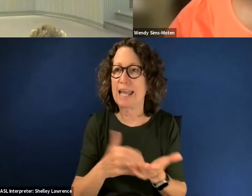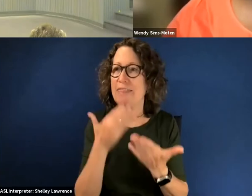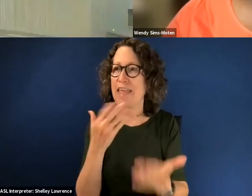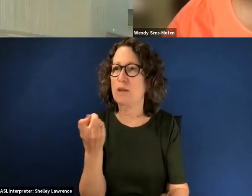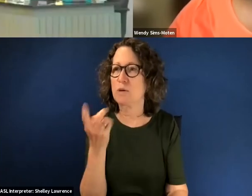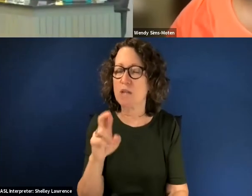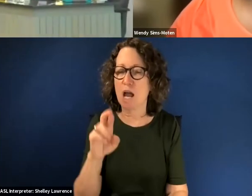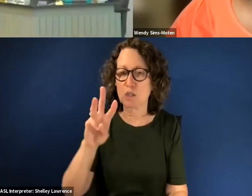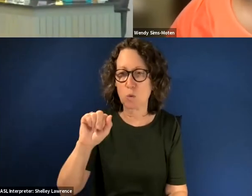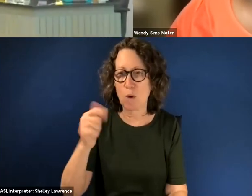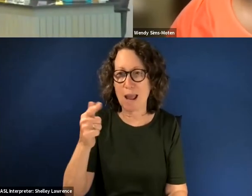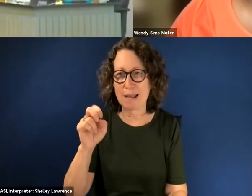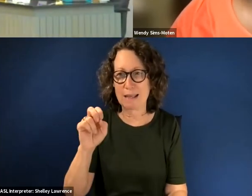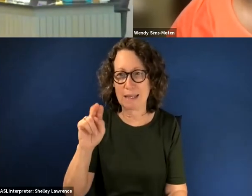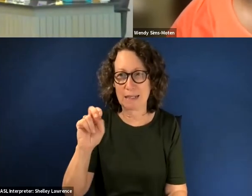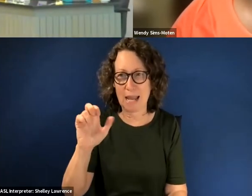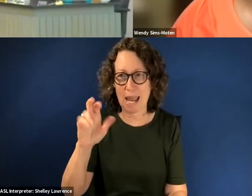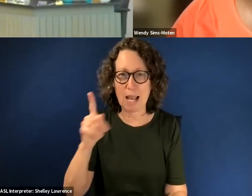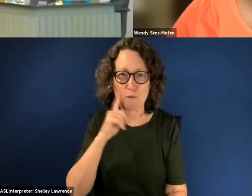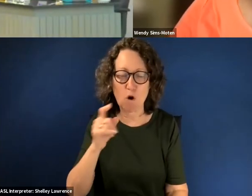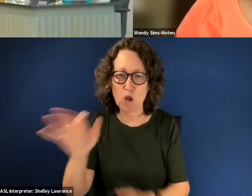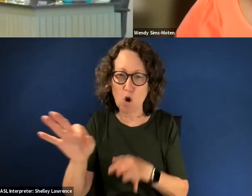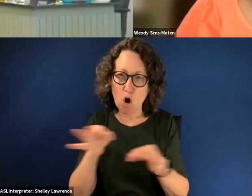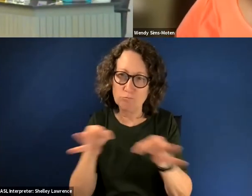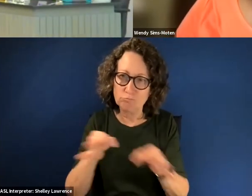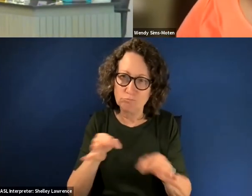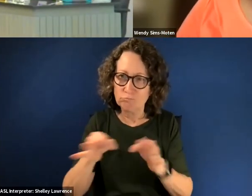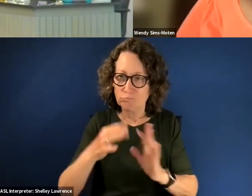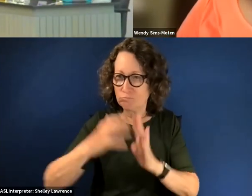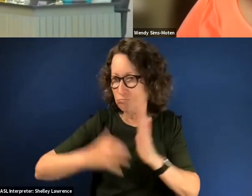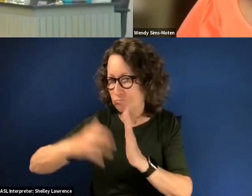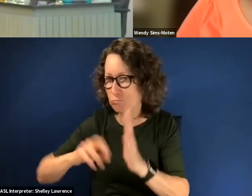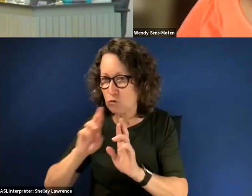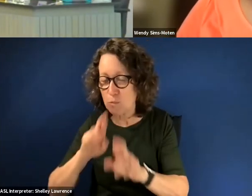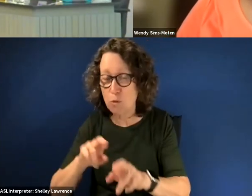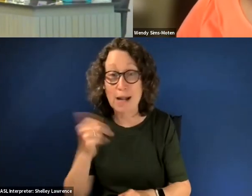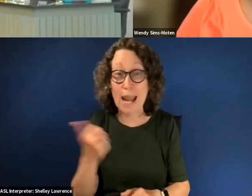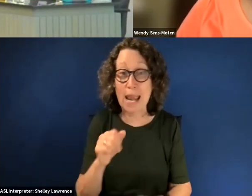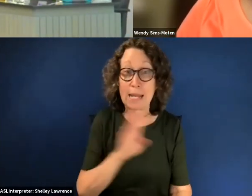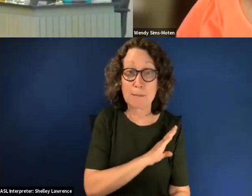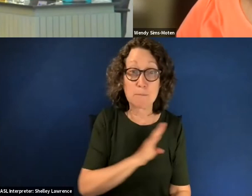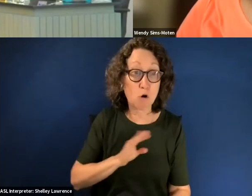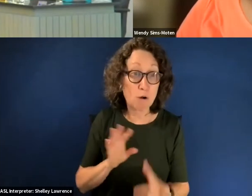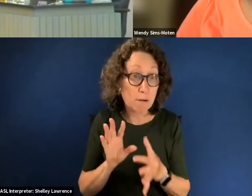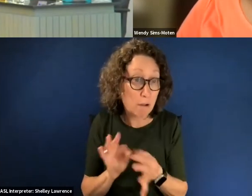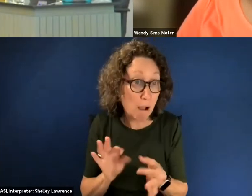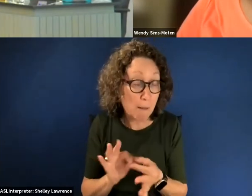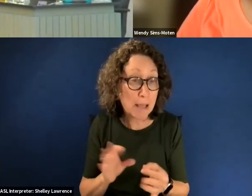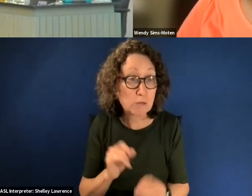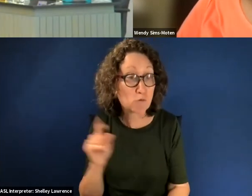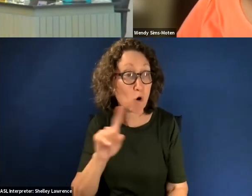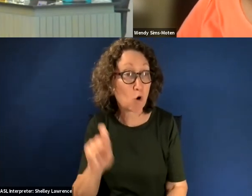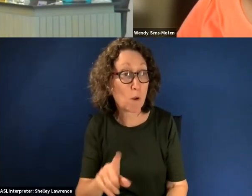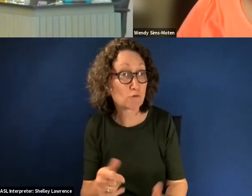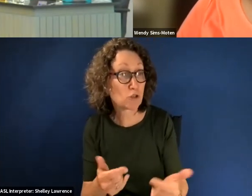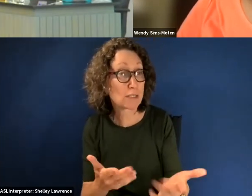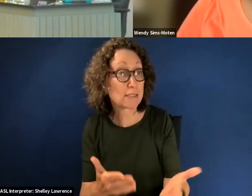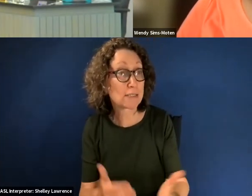Dr. Wagenknecht, for your detailed report. And I wonder if there are any board comments or questions.